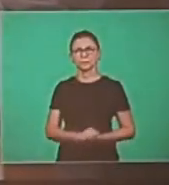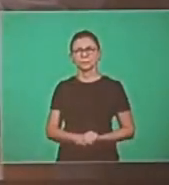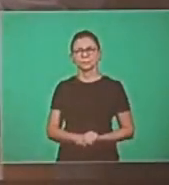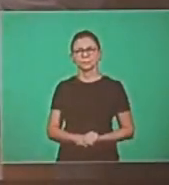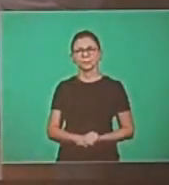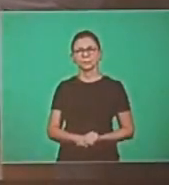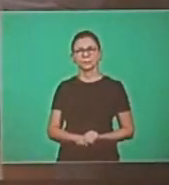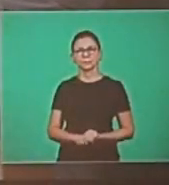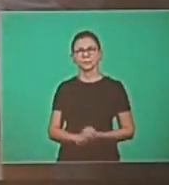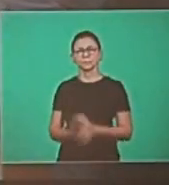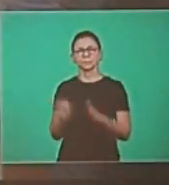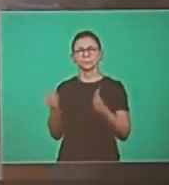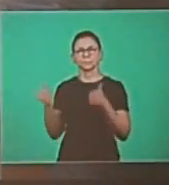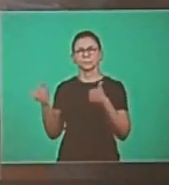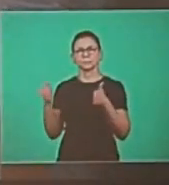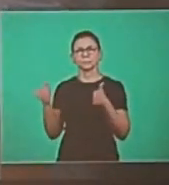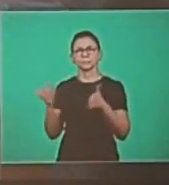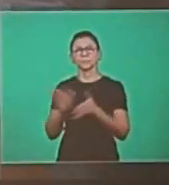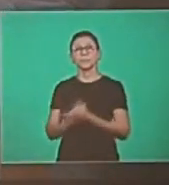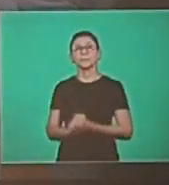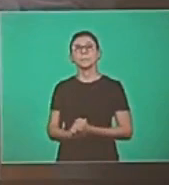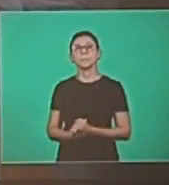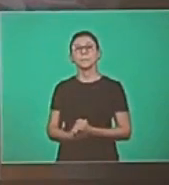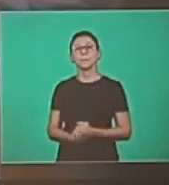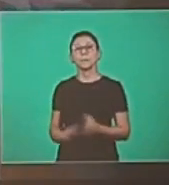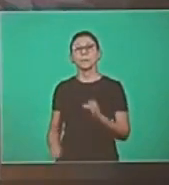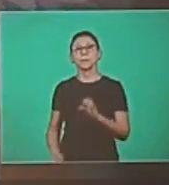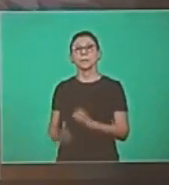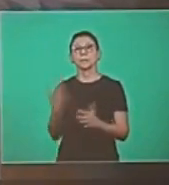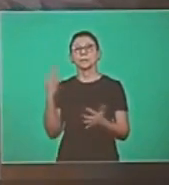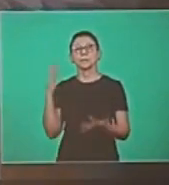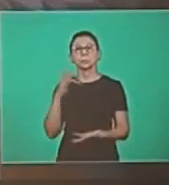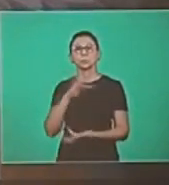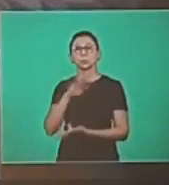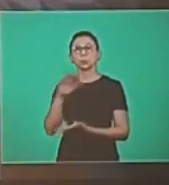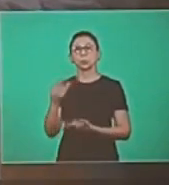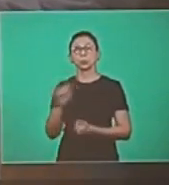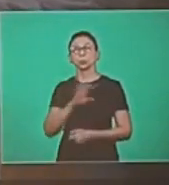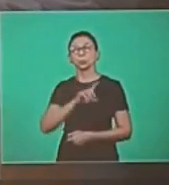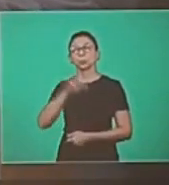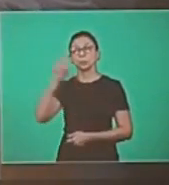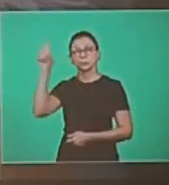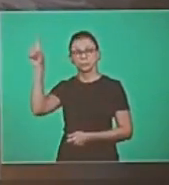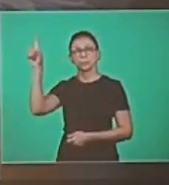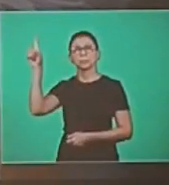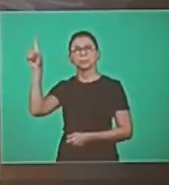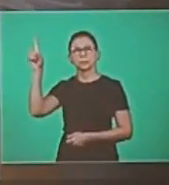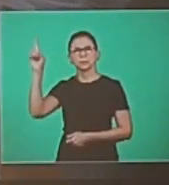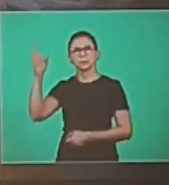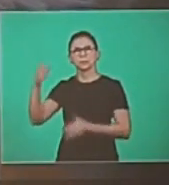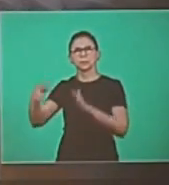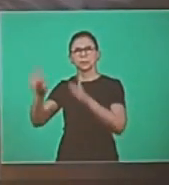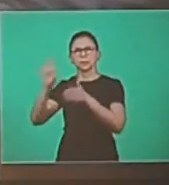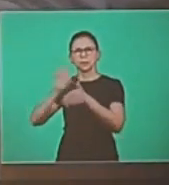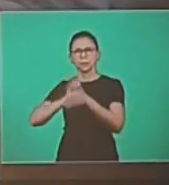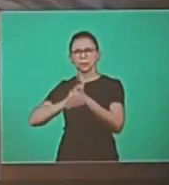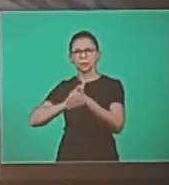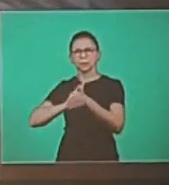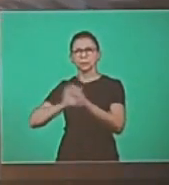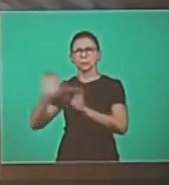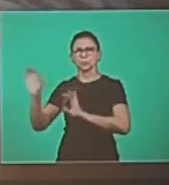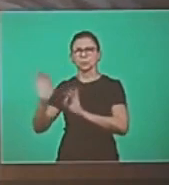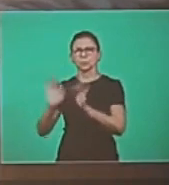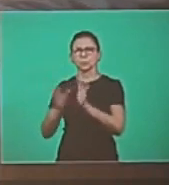The time talks about the creation of everything. So he